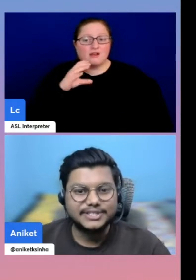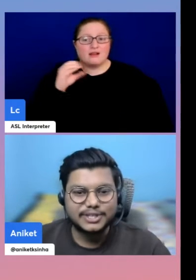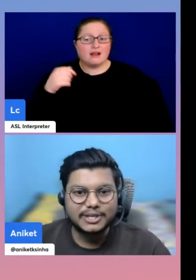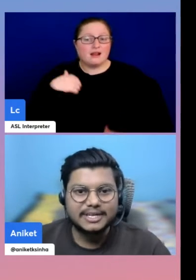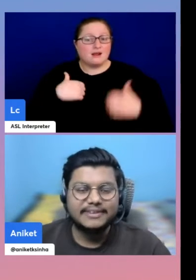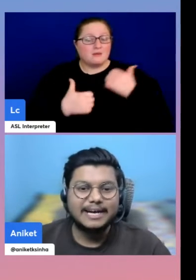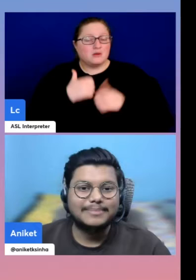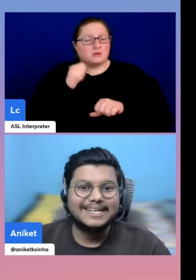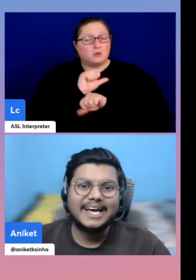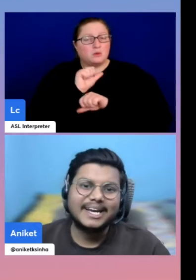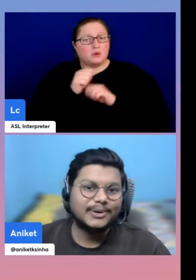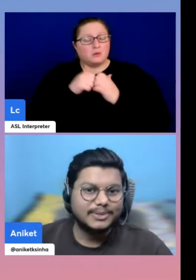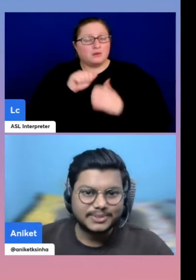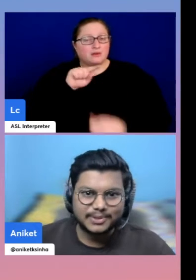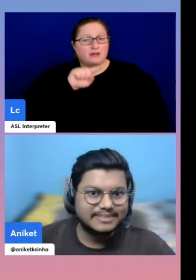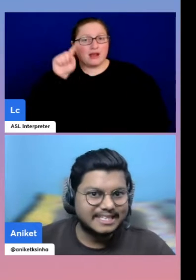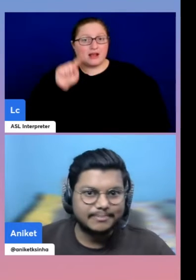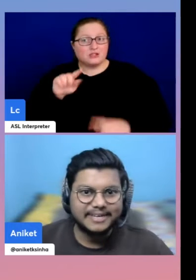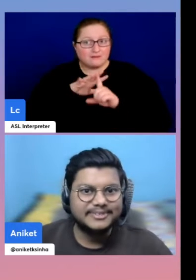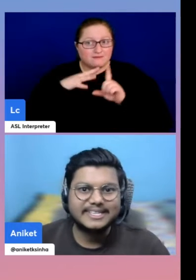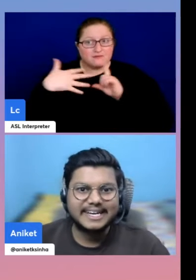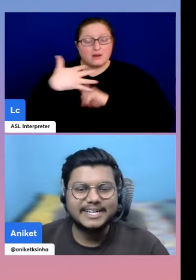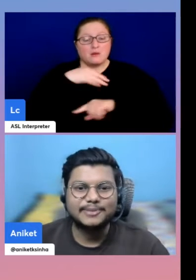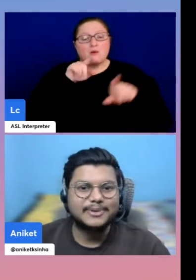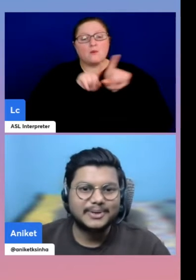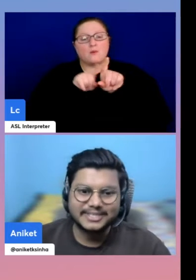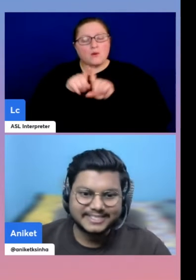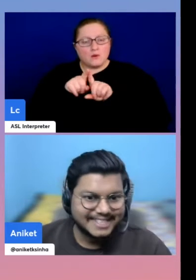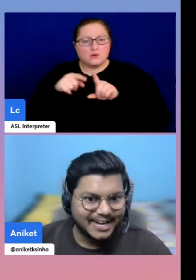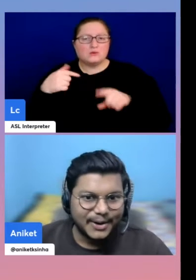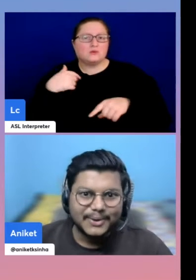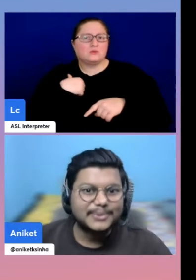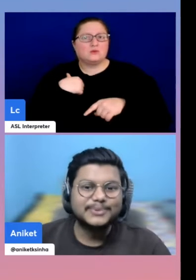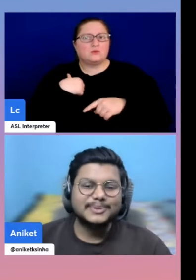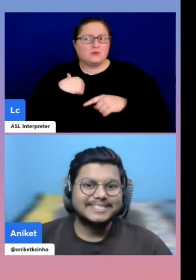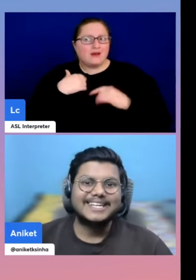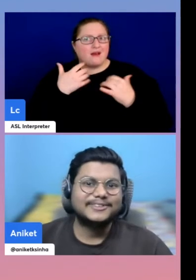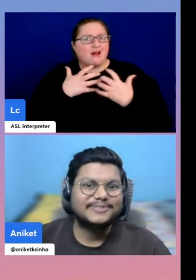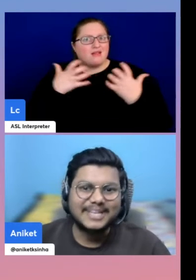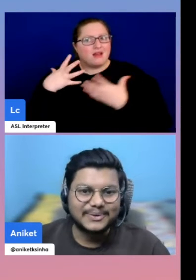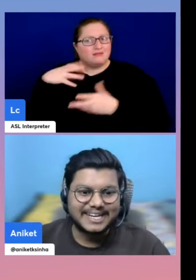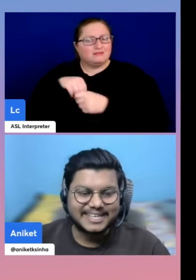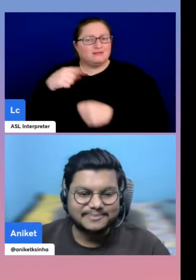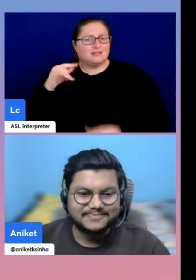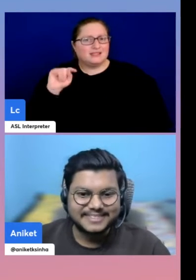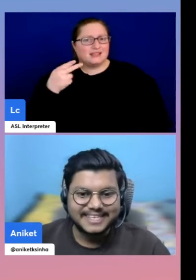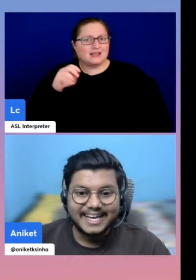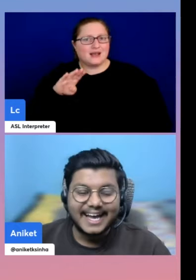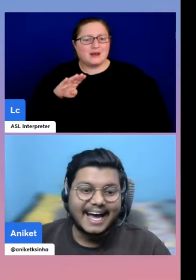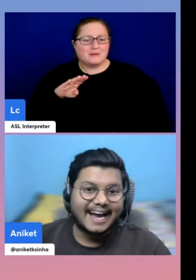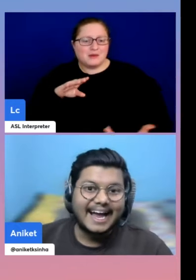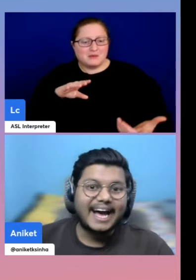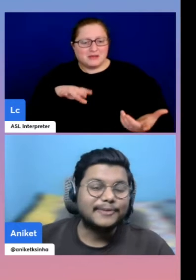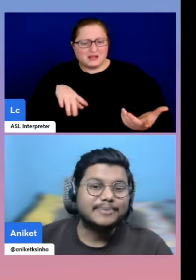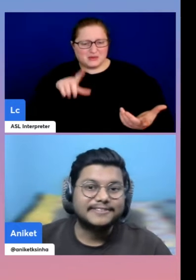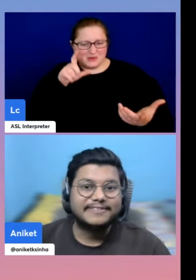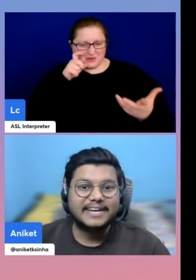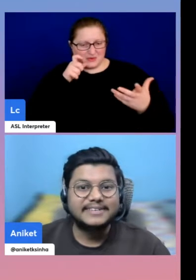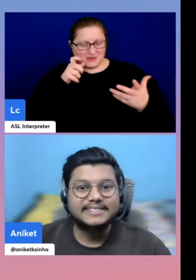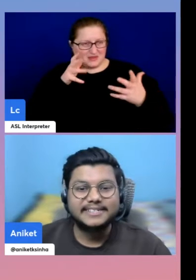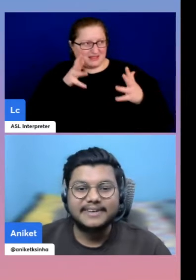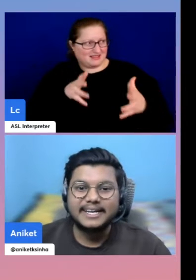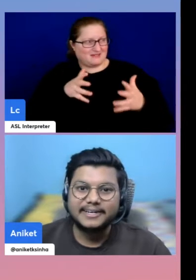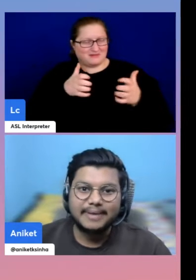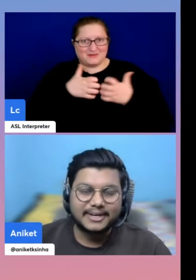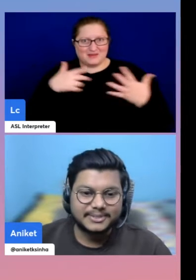the Azure environment. And I also obviously play with the GitHub because who is left without GitHub? And I've been